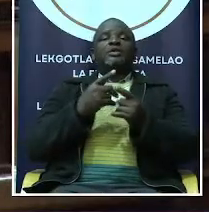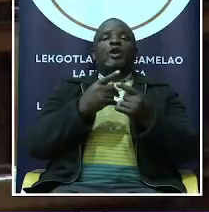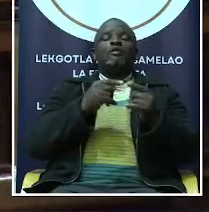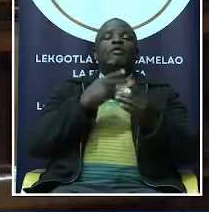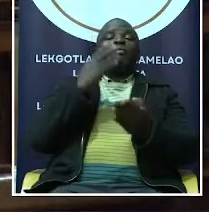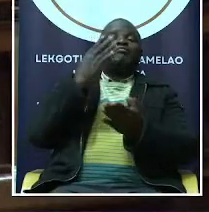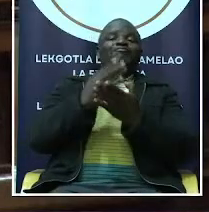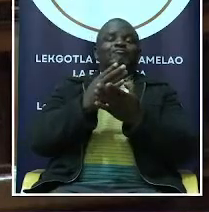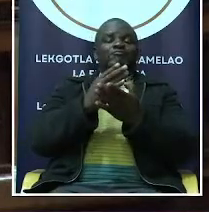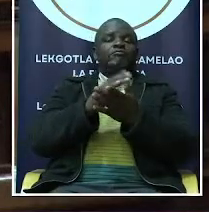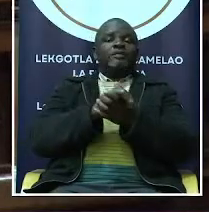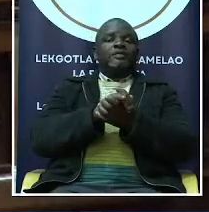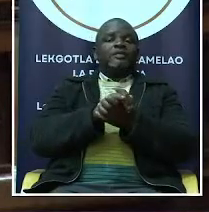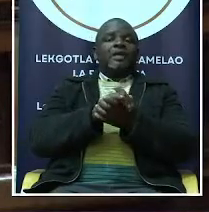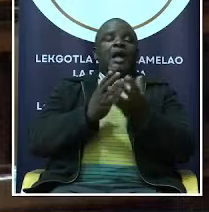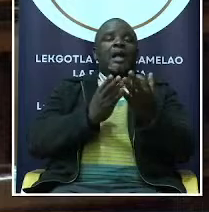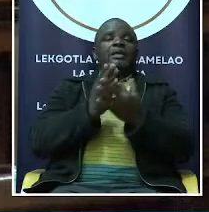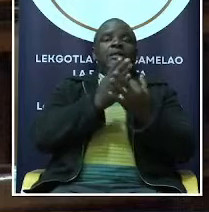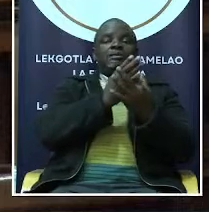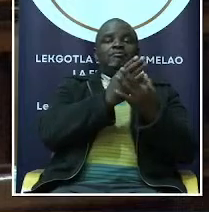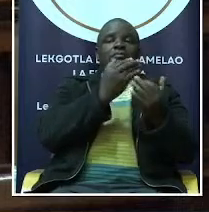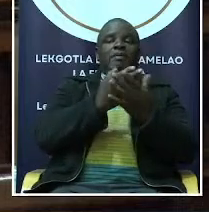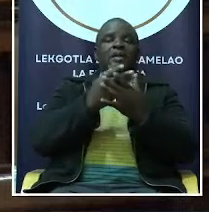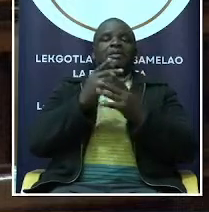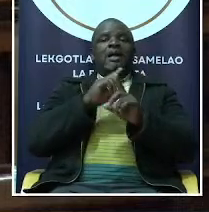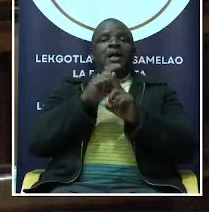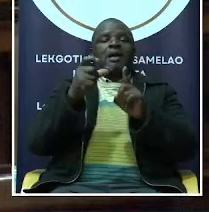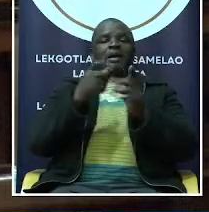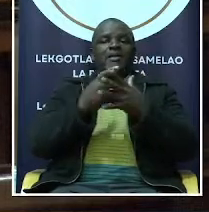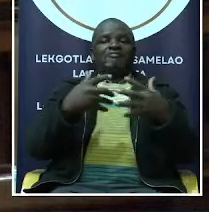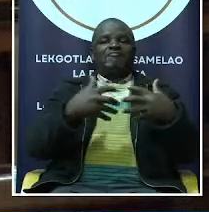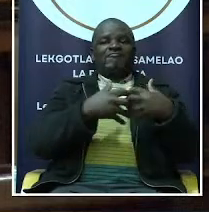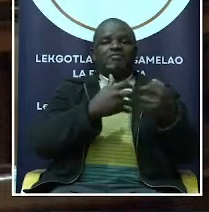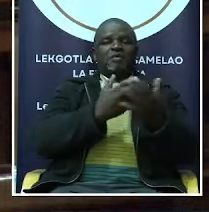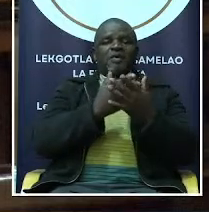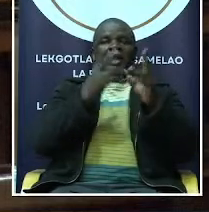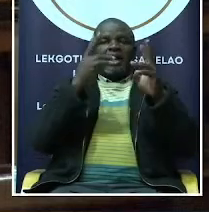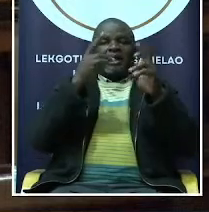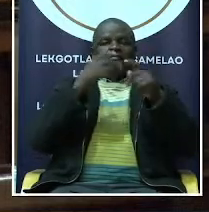ensuring accessibility and cultural relevance in education.